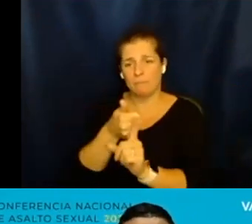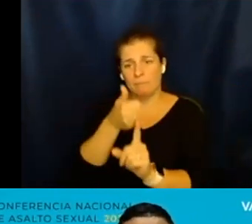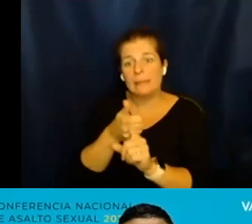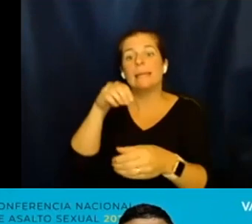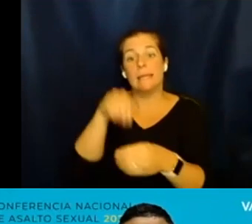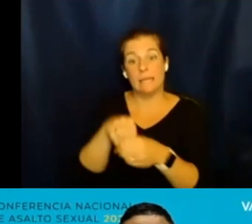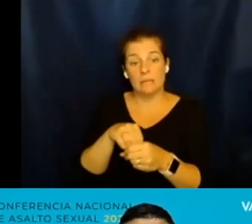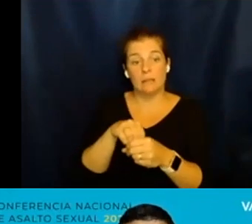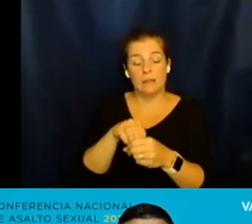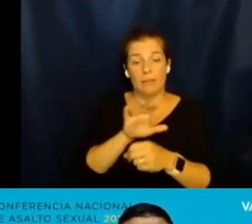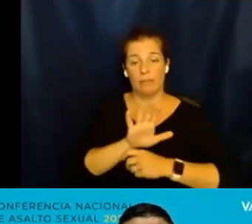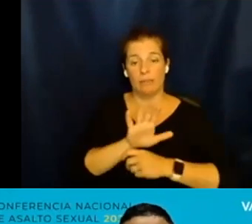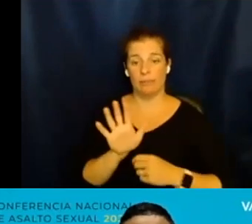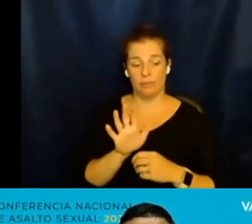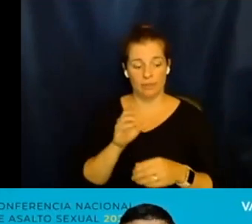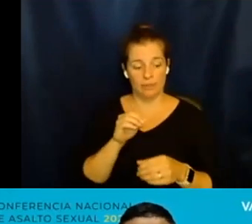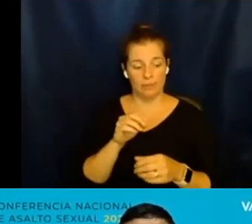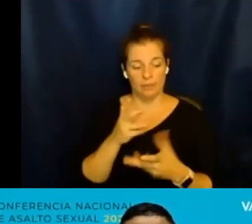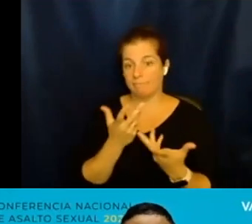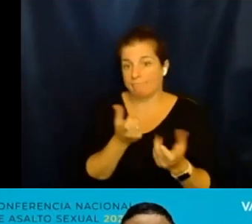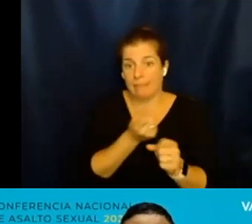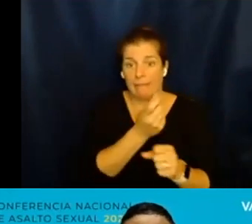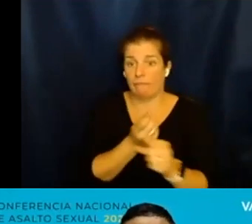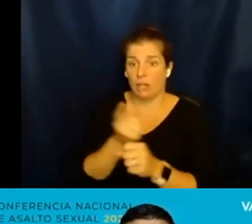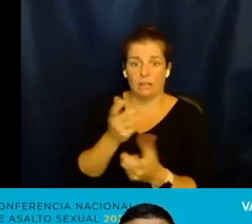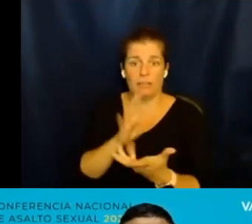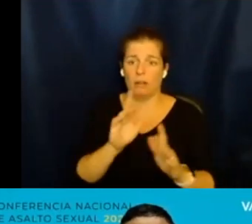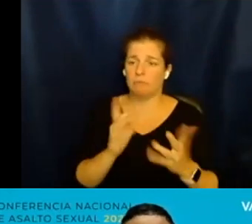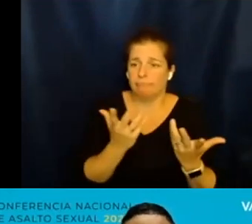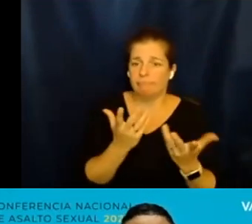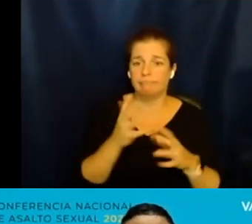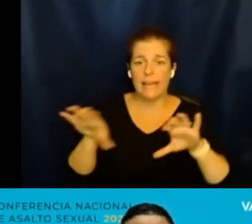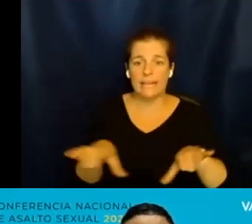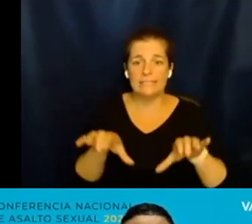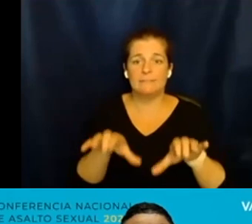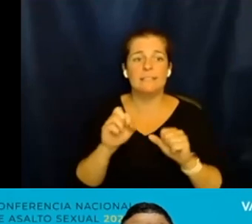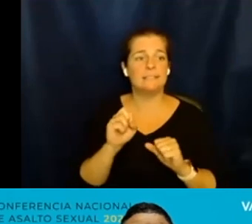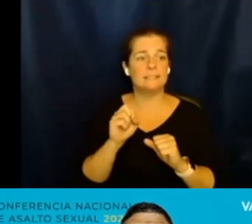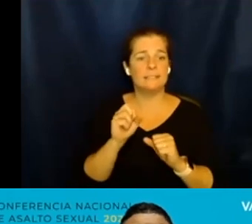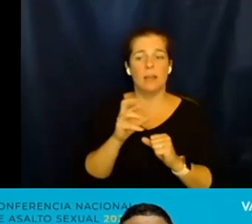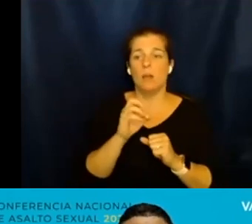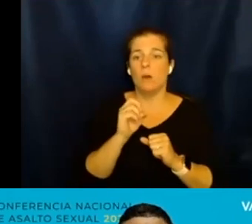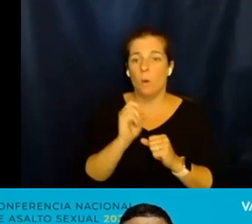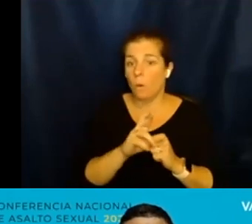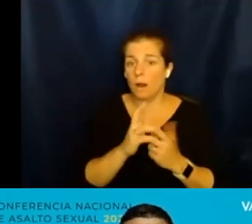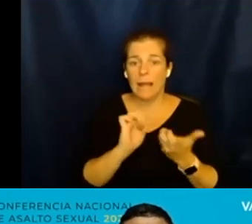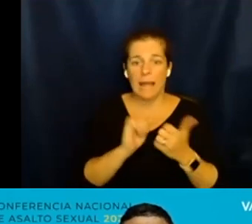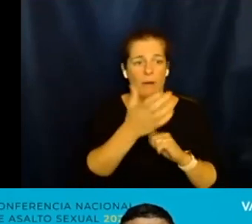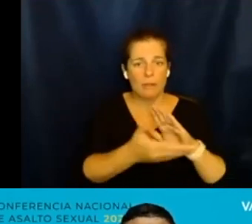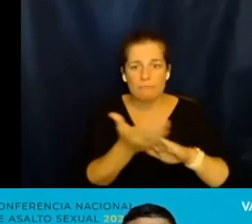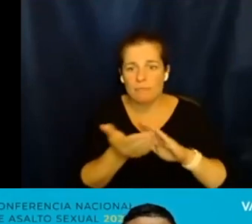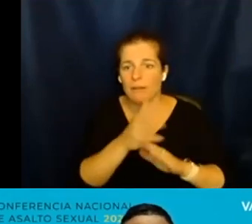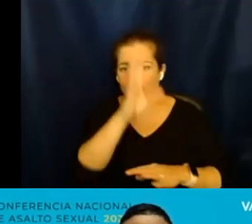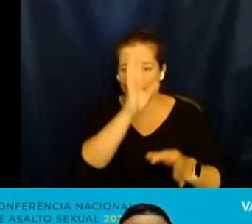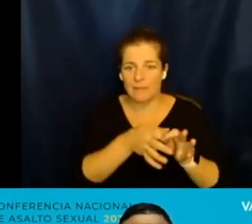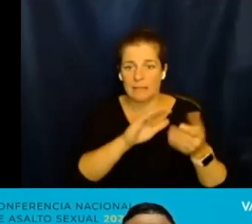year-to-day-year activities and the running of their faith community. But also we